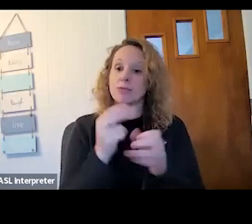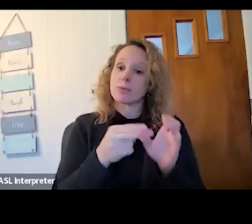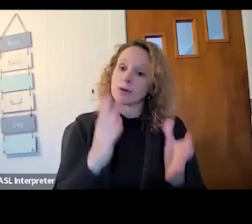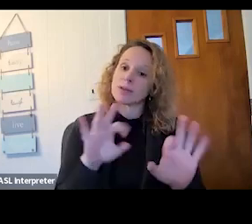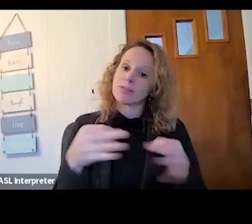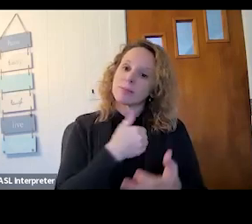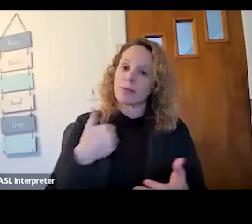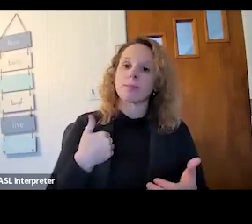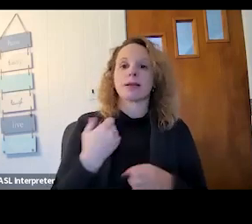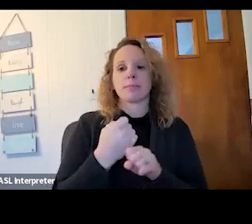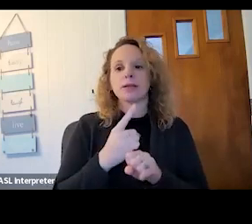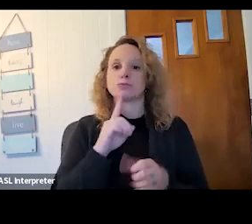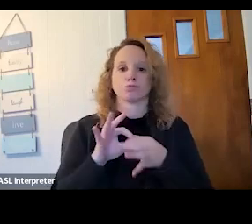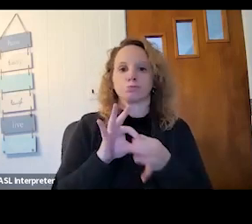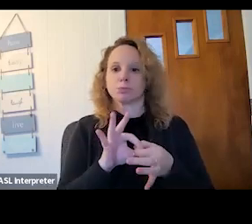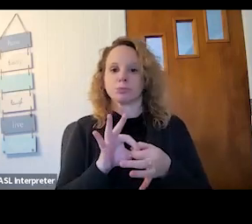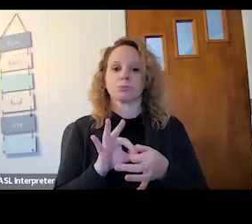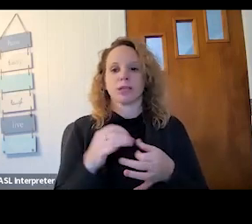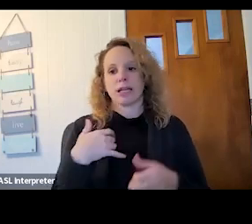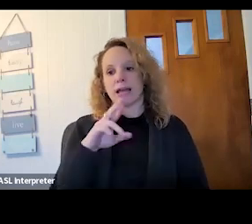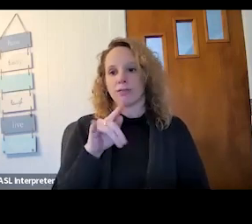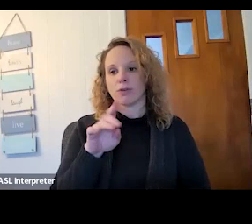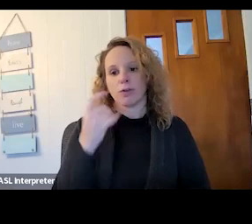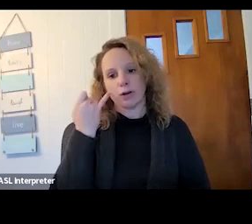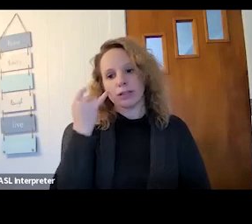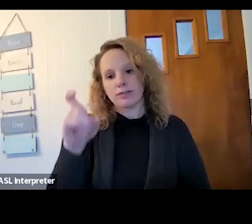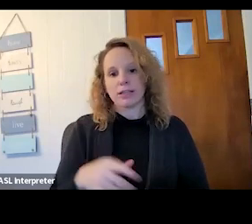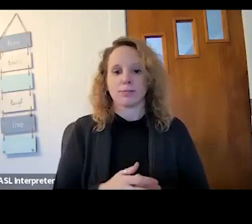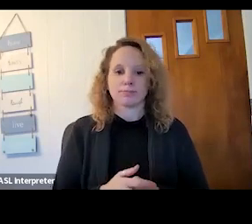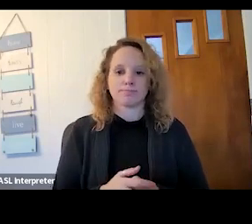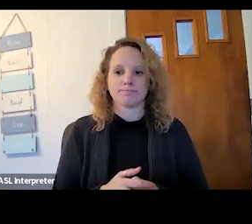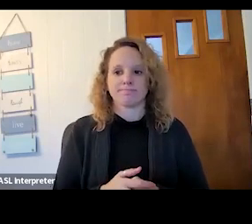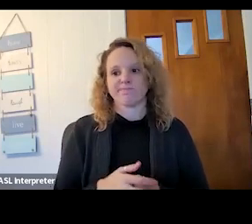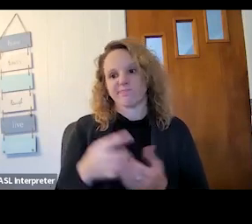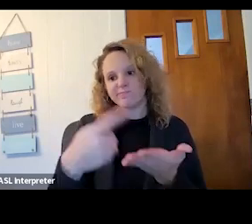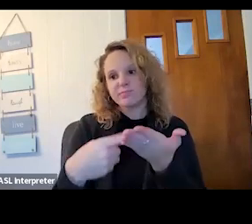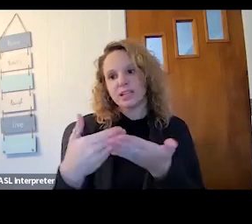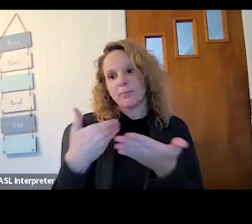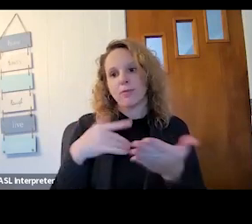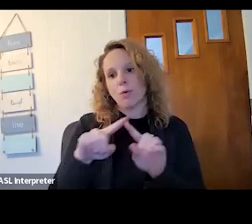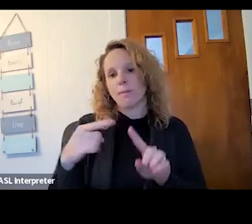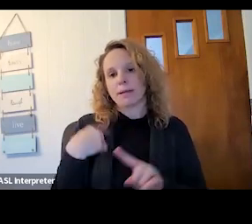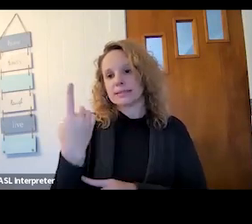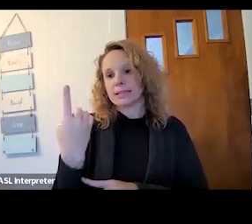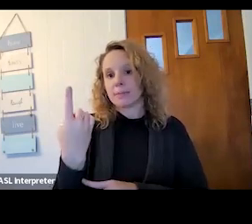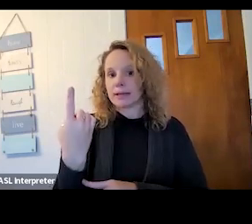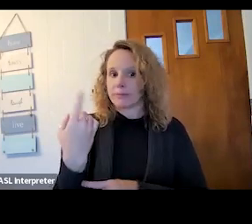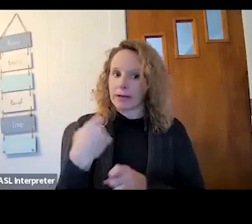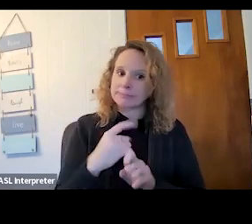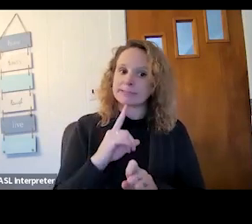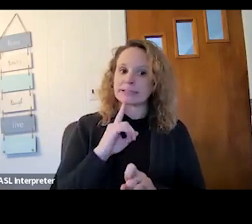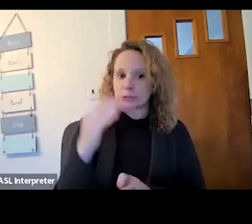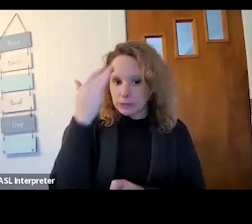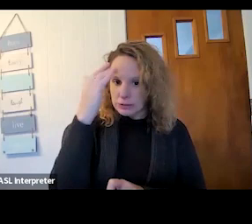members to build a rapport and generate referrals as needed. We've gone over this, but there's something I'd like to highlight about this